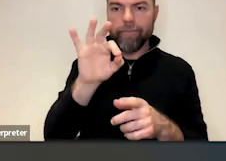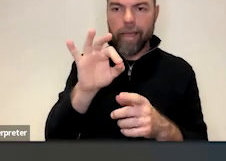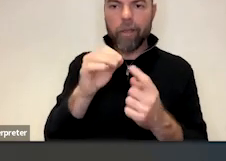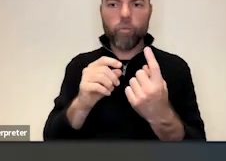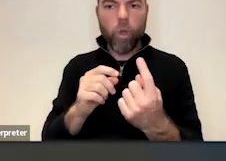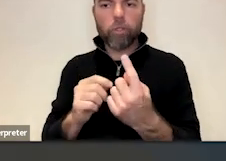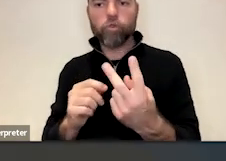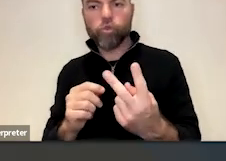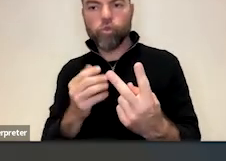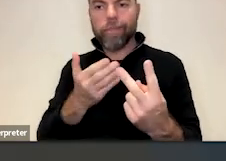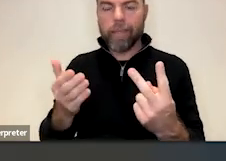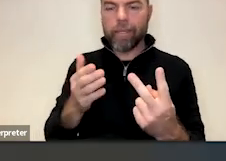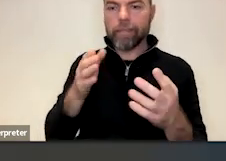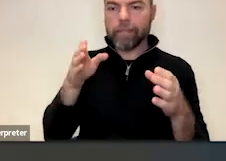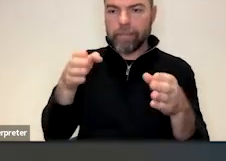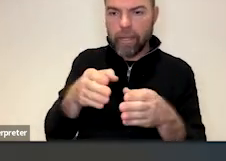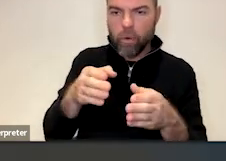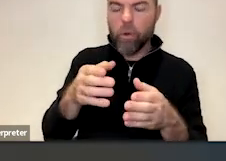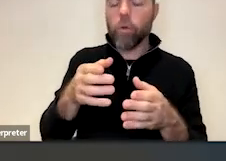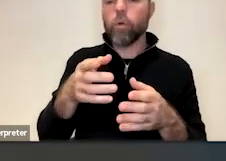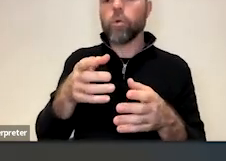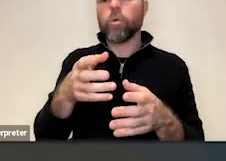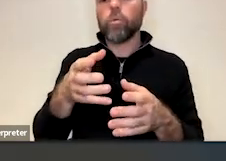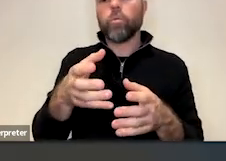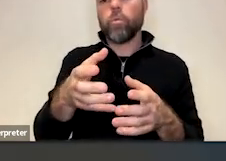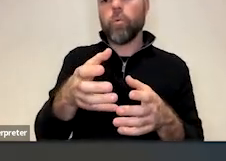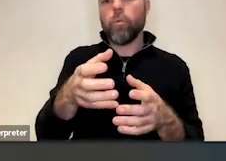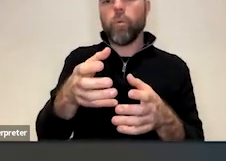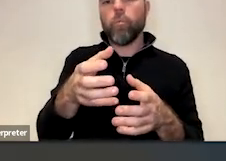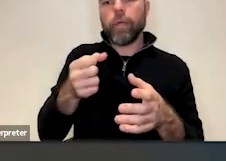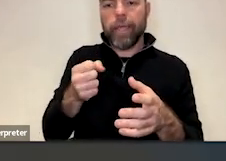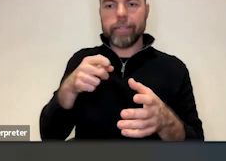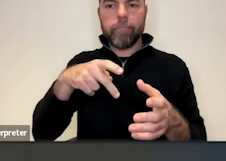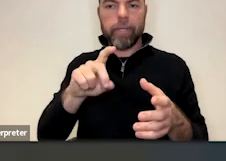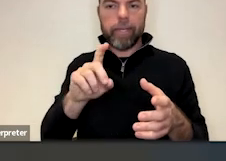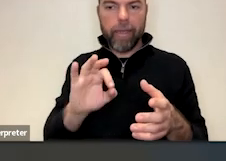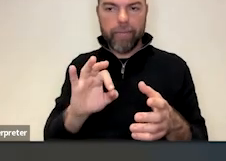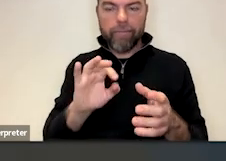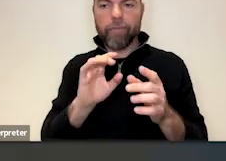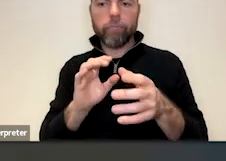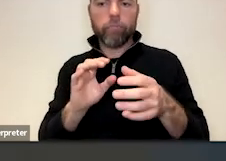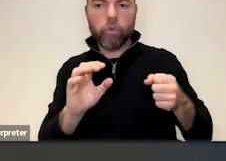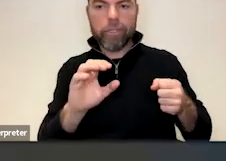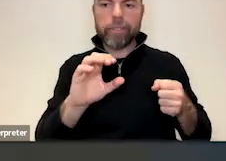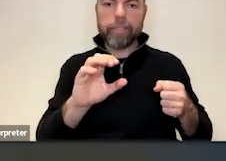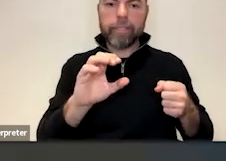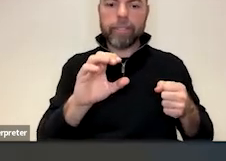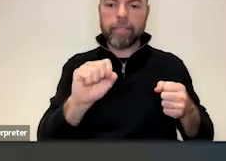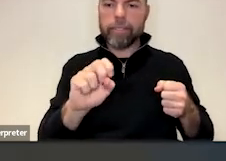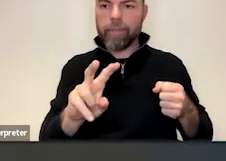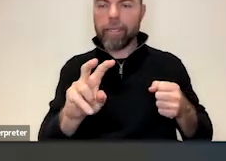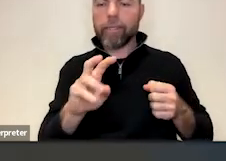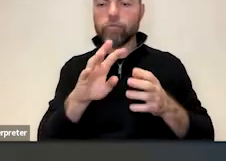or two things at a time, pull in PDF reports, pull in CSV or spreadsheet reports,